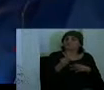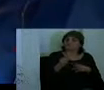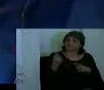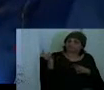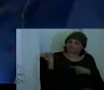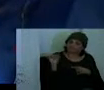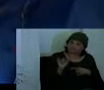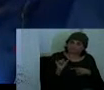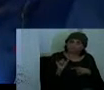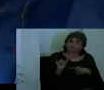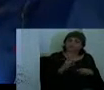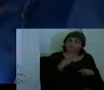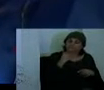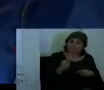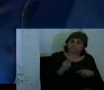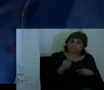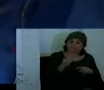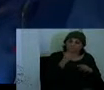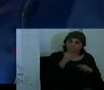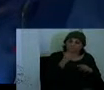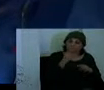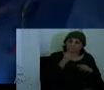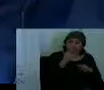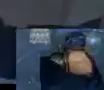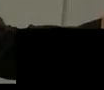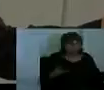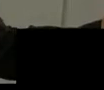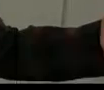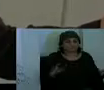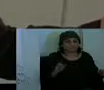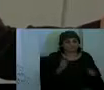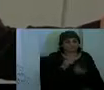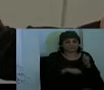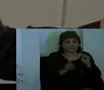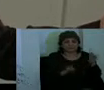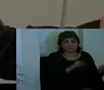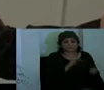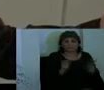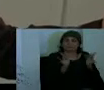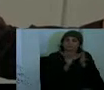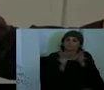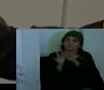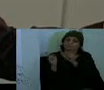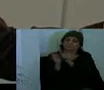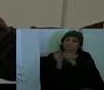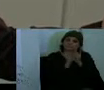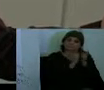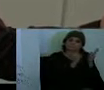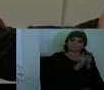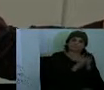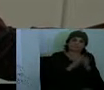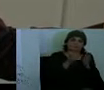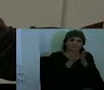can be a blessing to everyone we come in contact with. We ask these things in the name of Jesus our